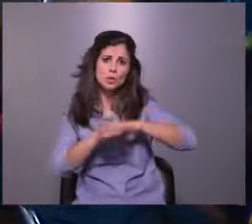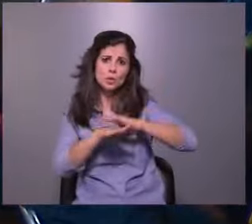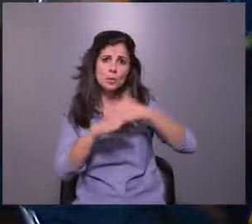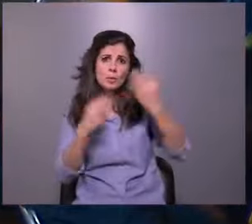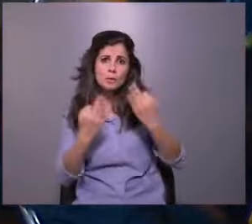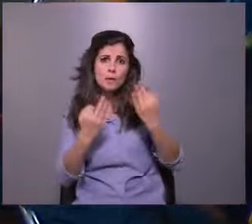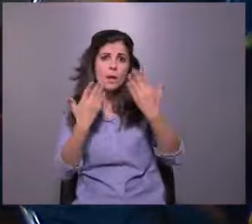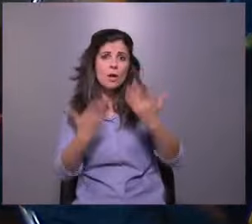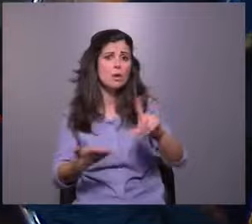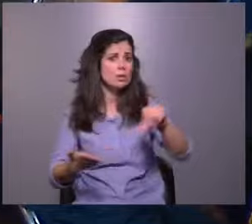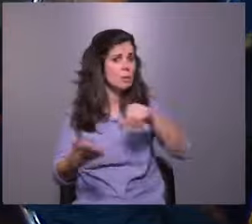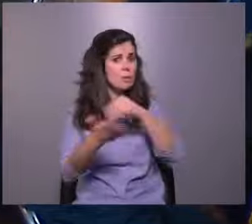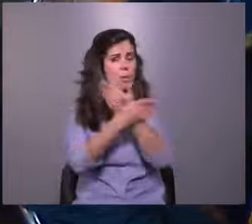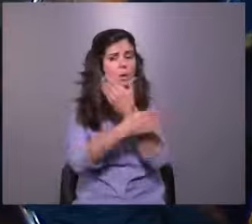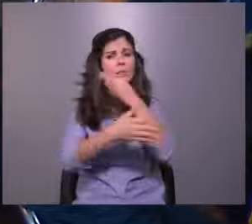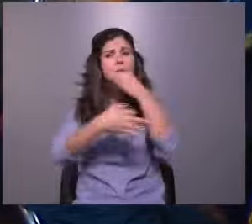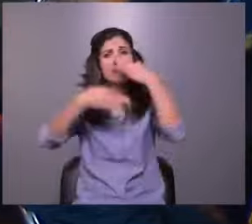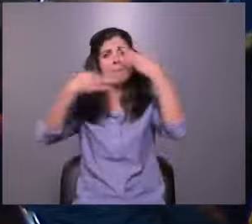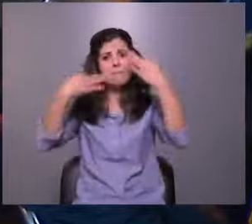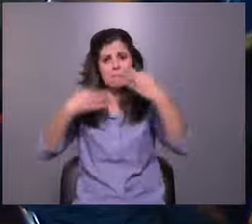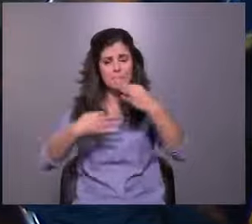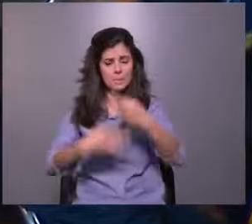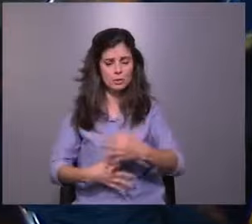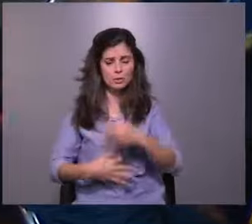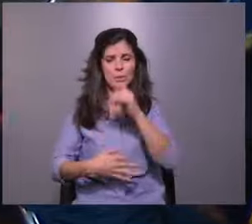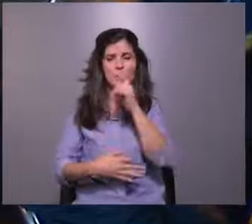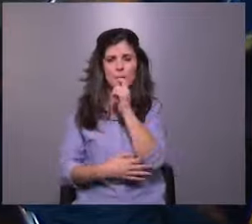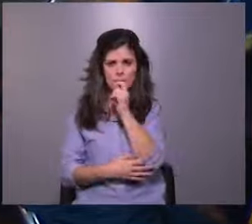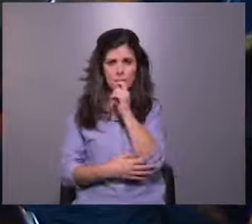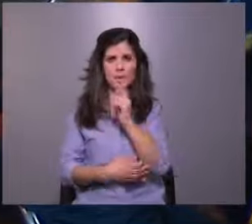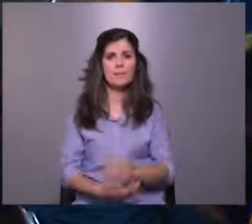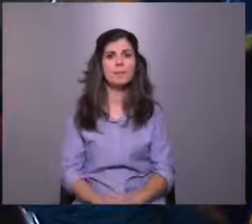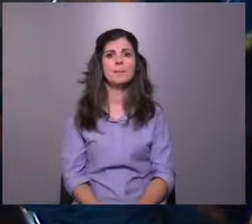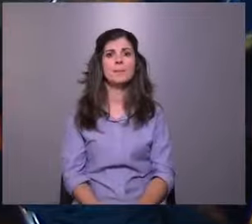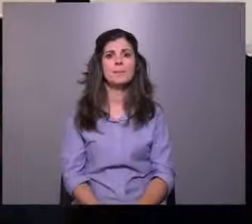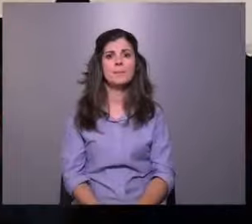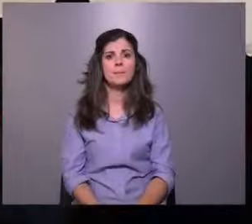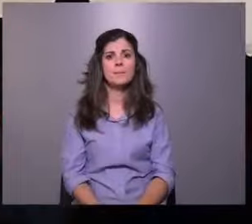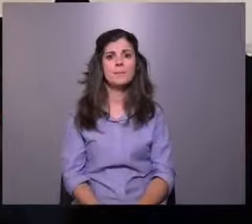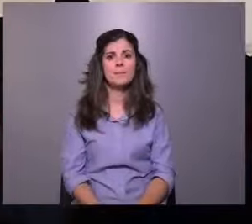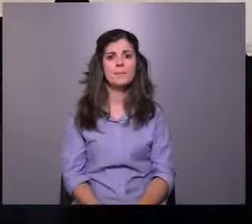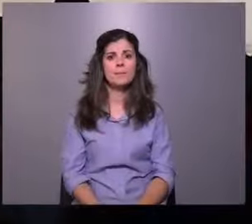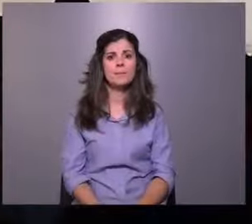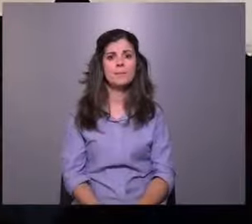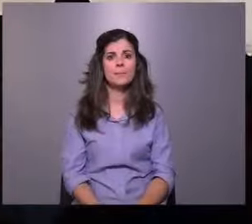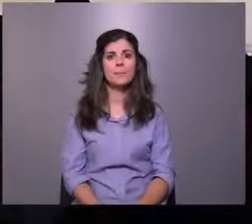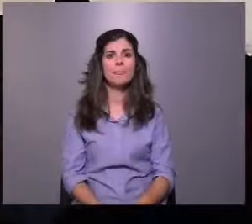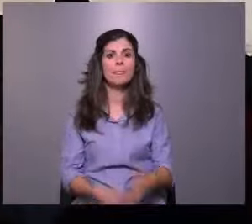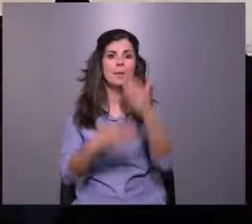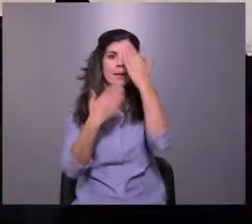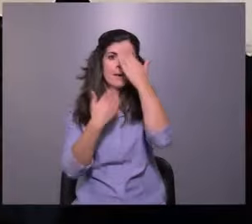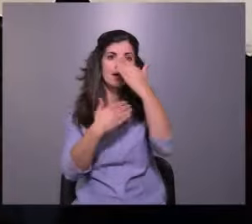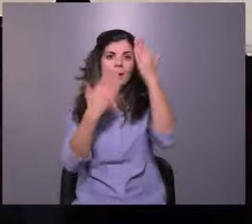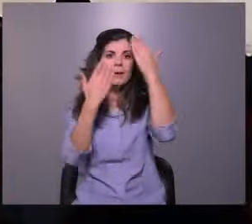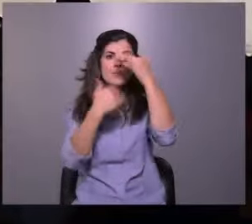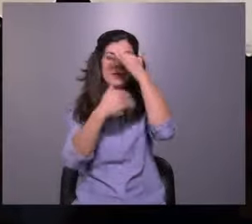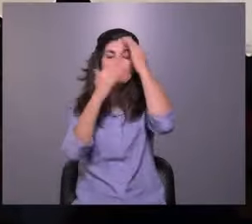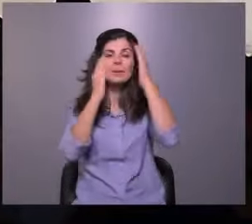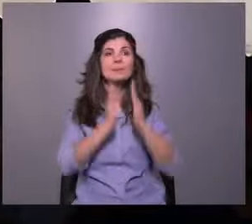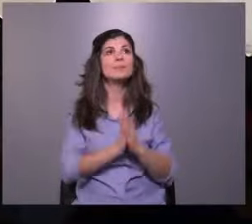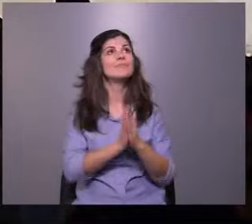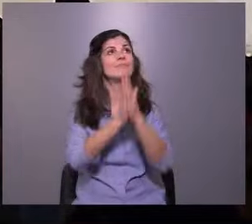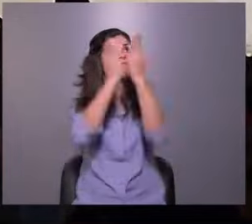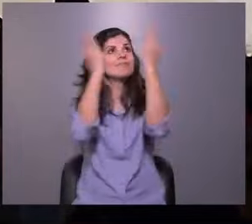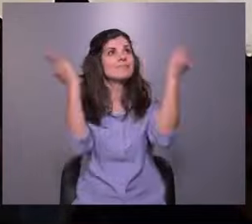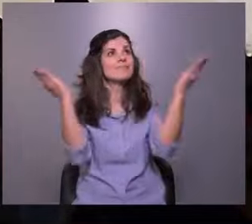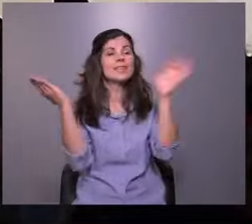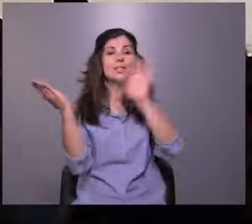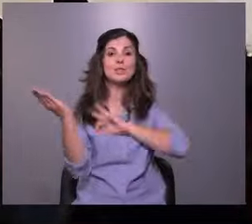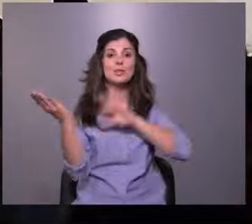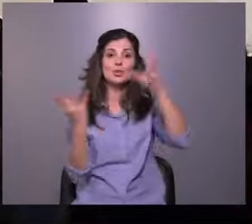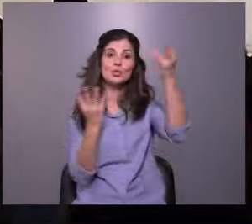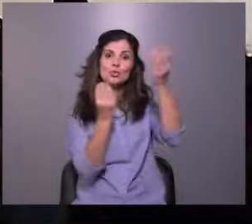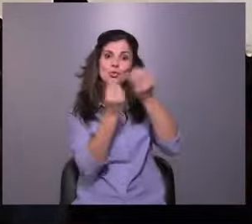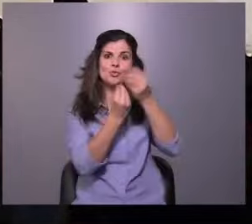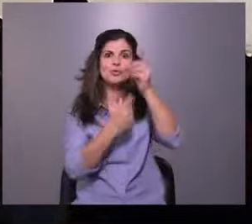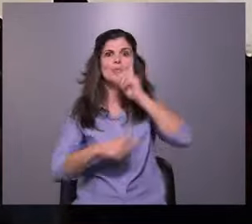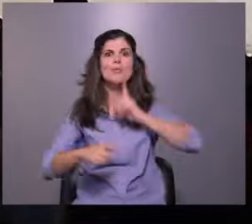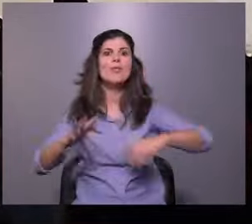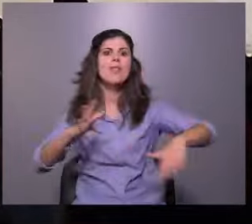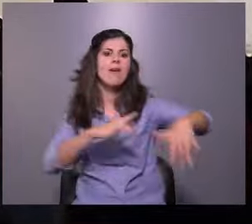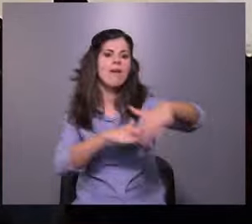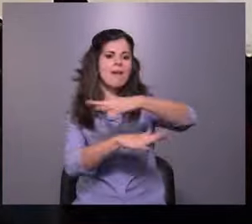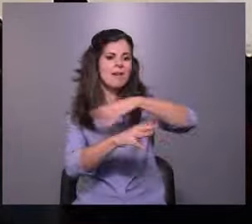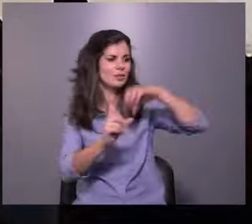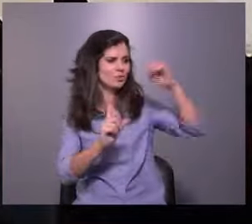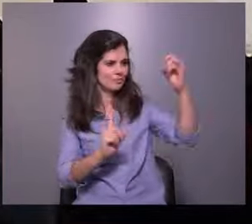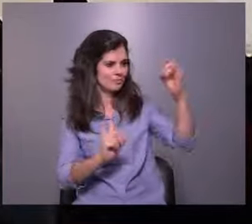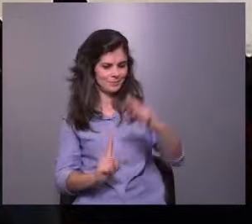Hail Mary, full of grace, the Lord is with thee. Blessed art thou among women, and blessed is the fruit of thy womb,